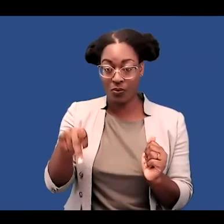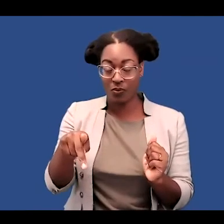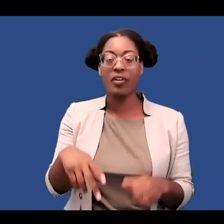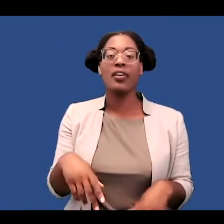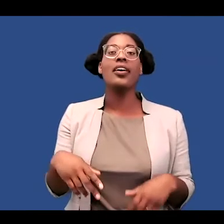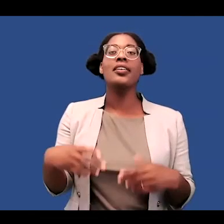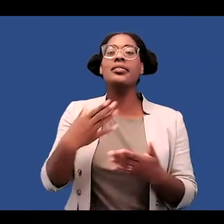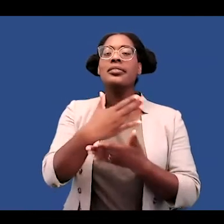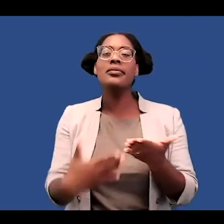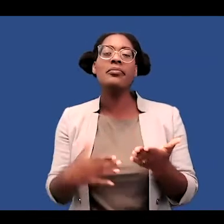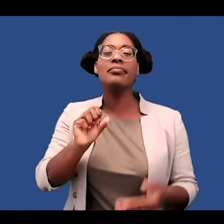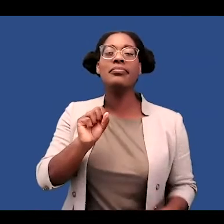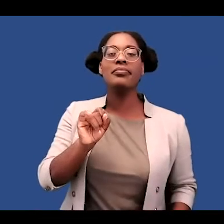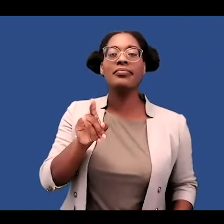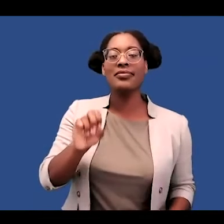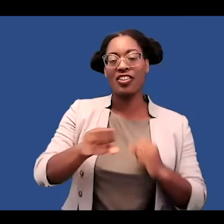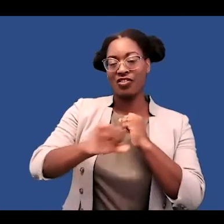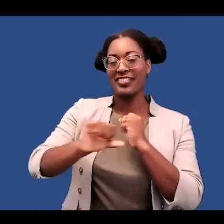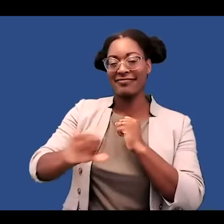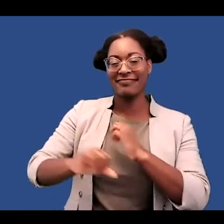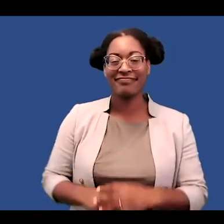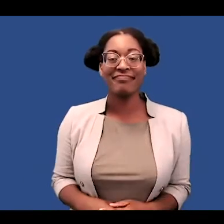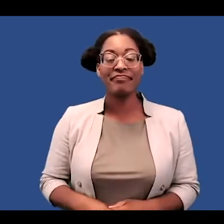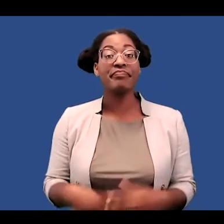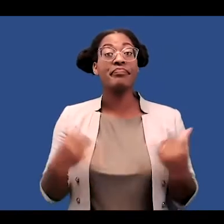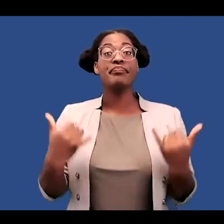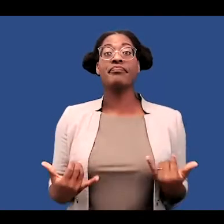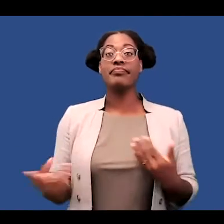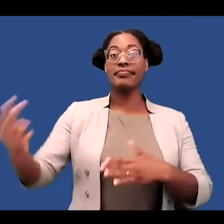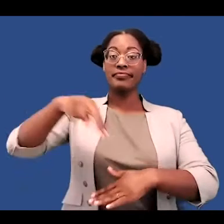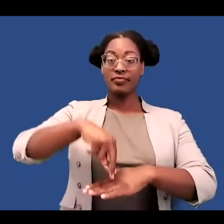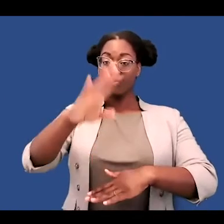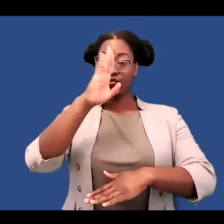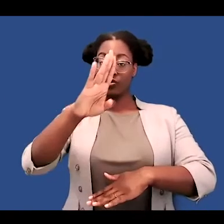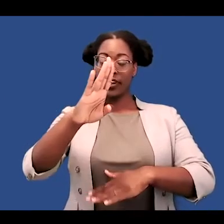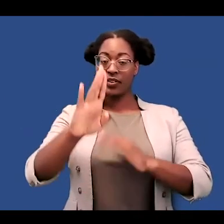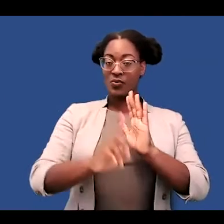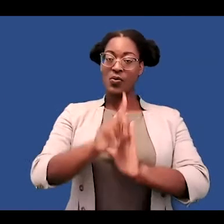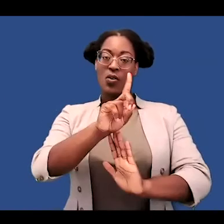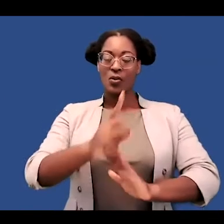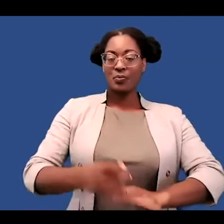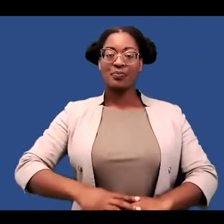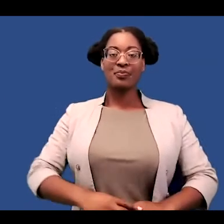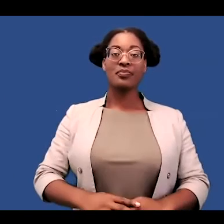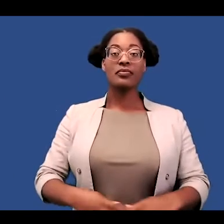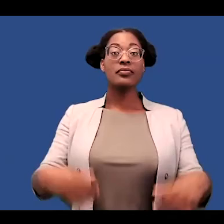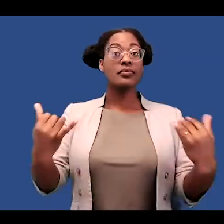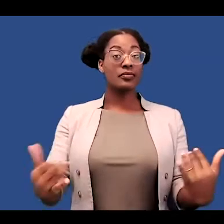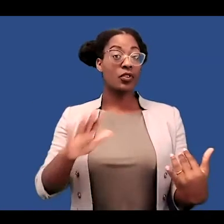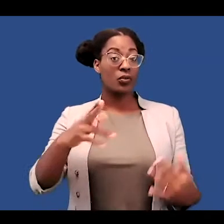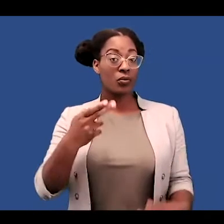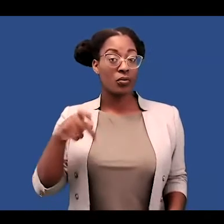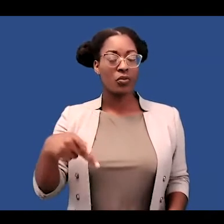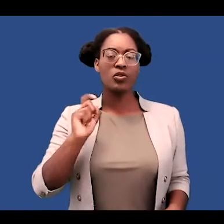hoop are some side stretches. So just standing up nice and tall and straight. This time your hoop